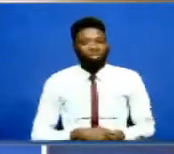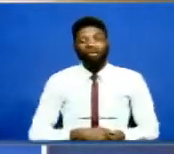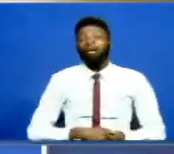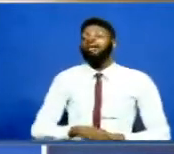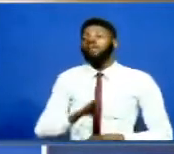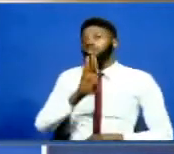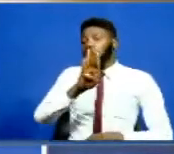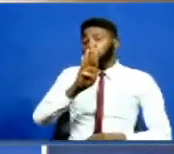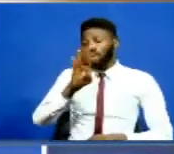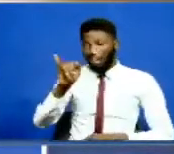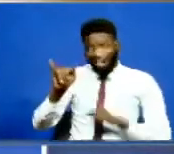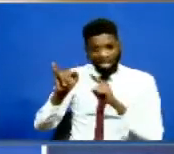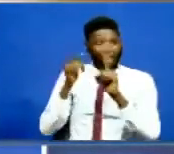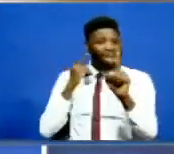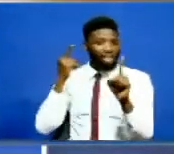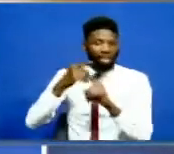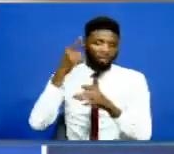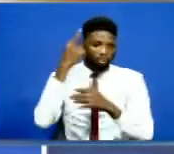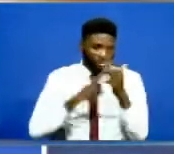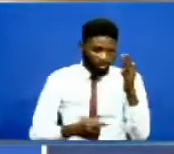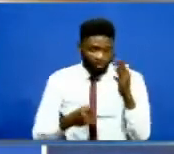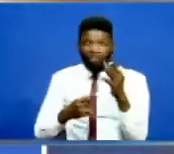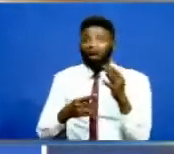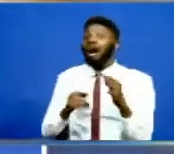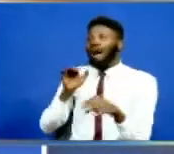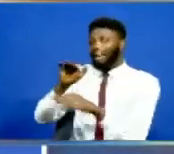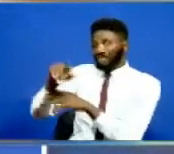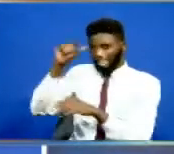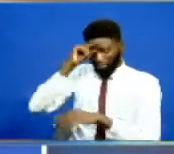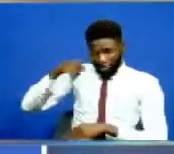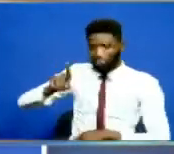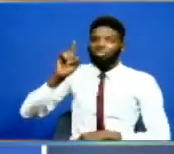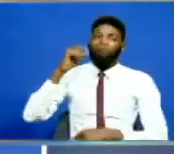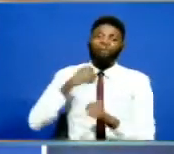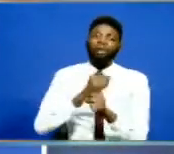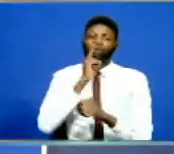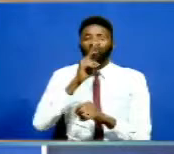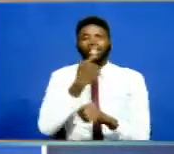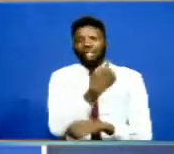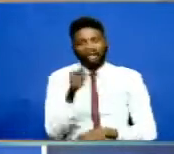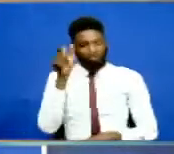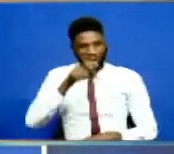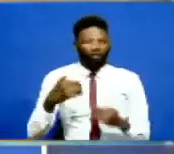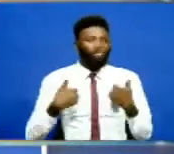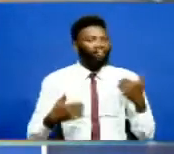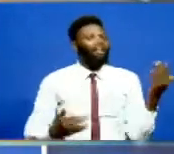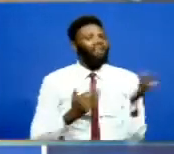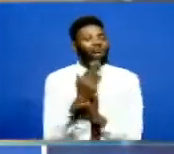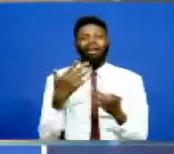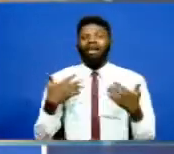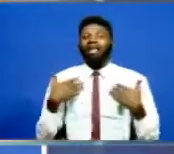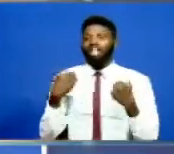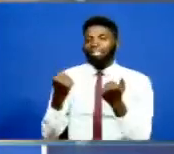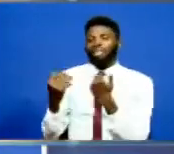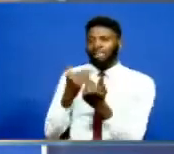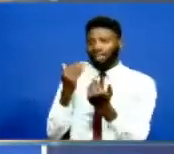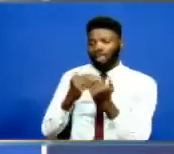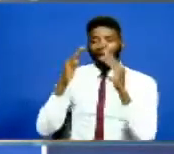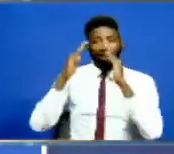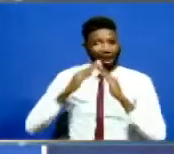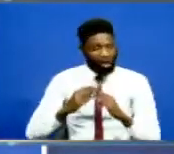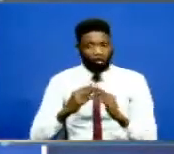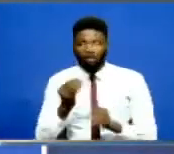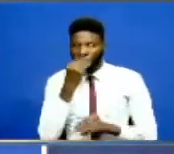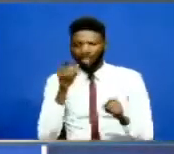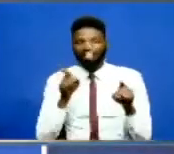Bill 2026 to compel the state to ensure every person has the right to health care, housing, food and safe